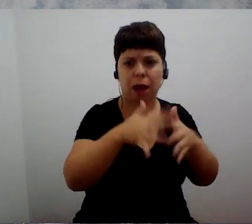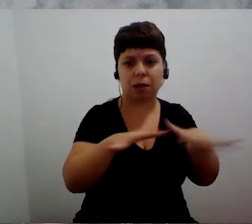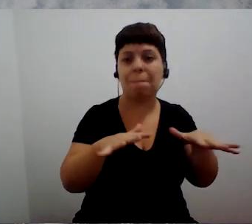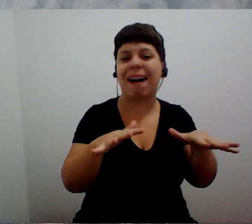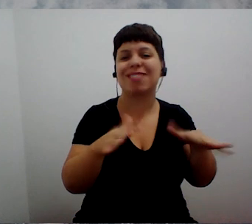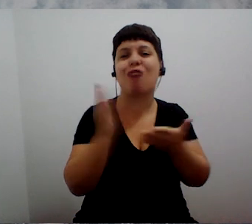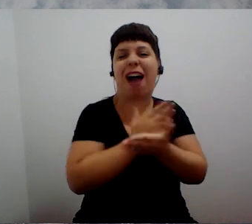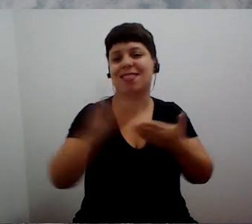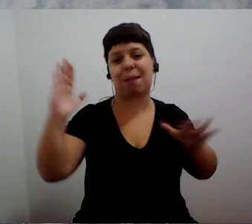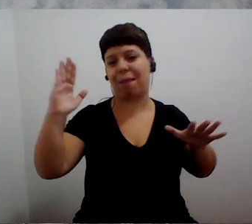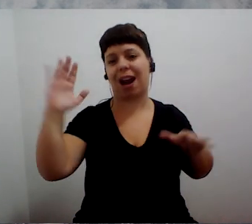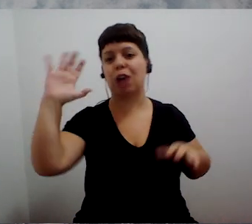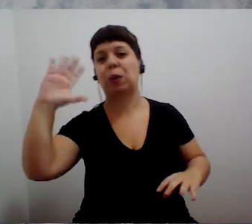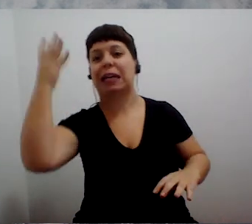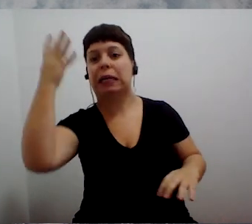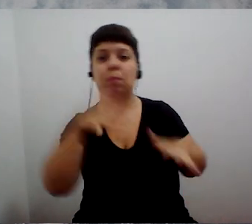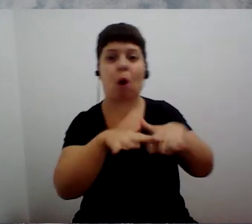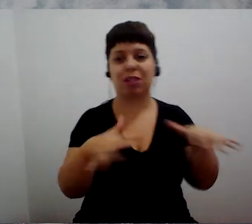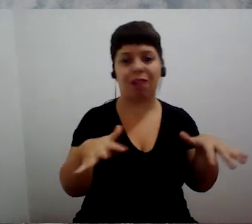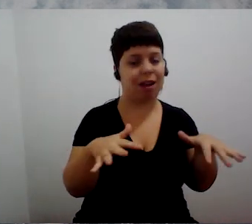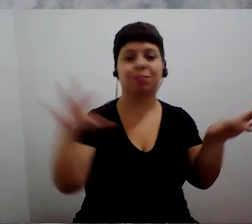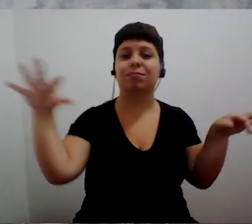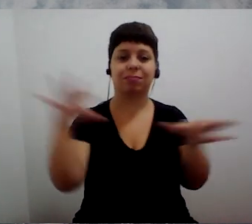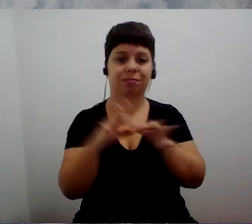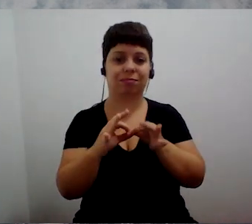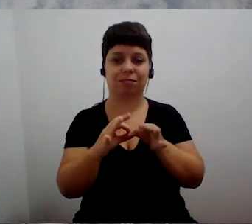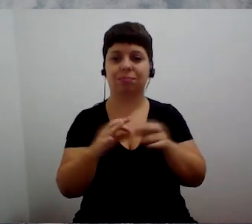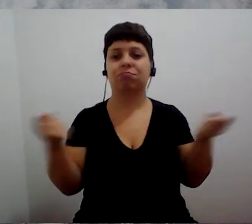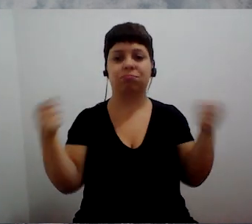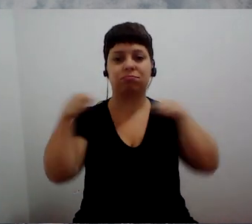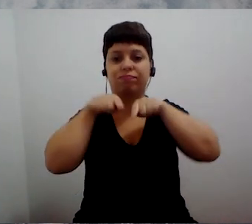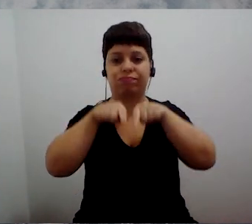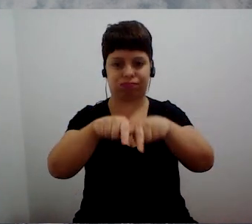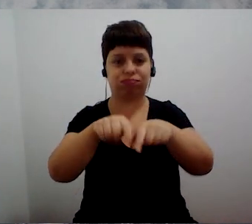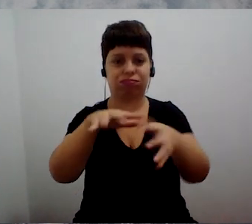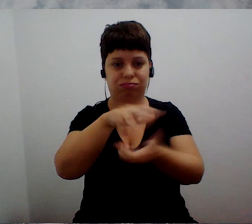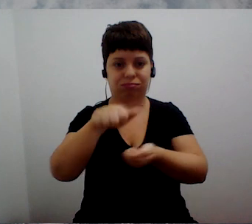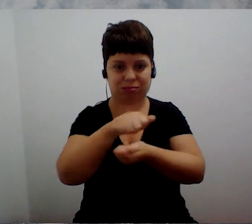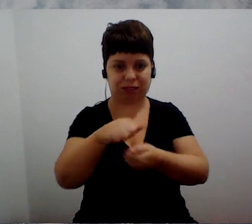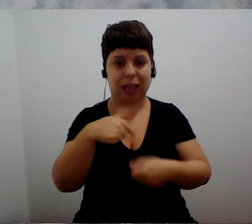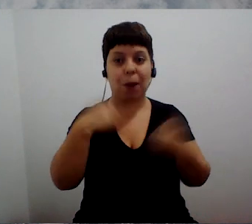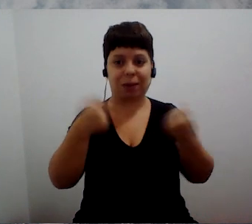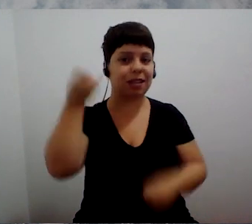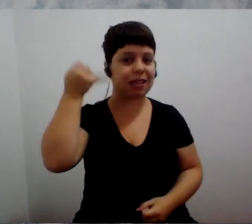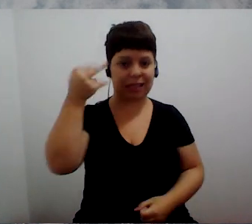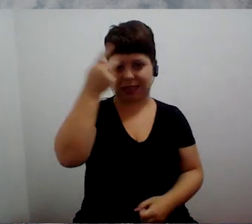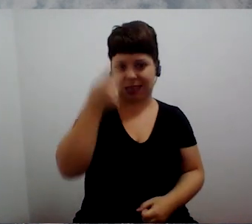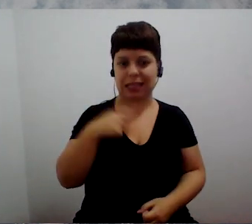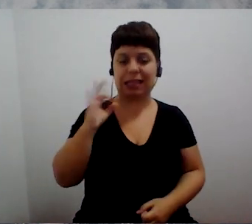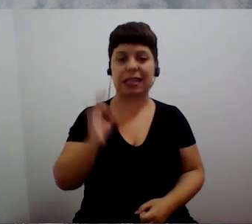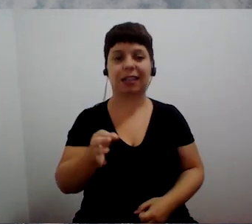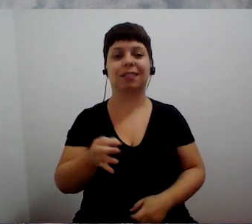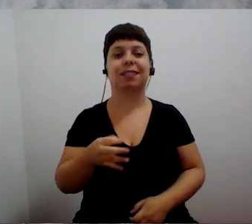one topic that puts us all in the path to sustainability. Well, I need to describe myself first, right?